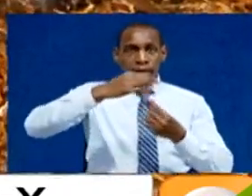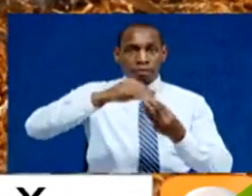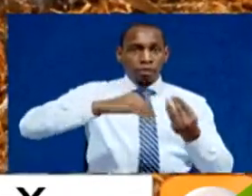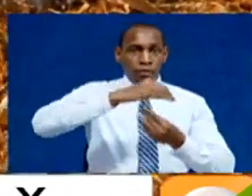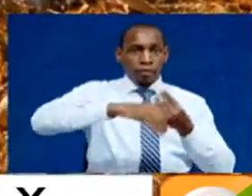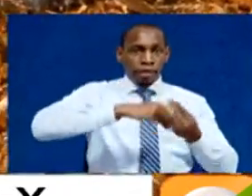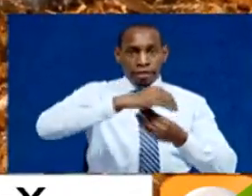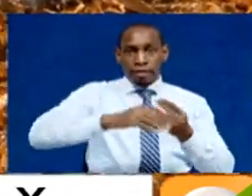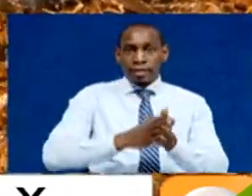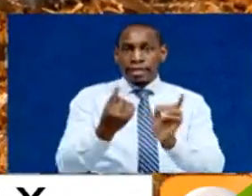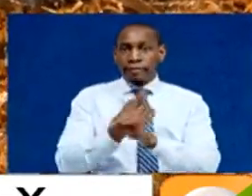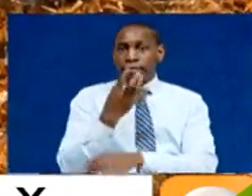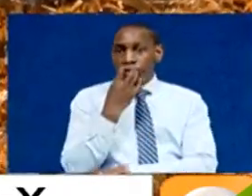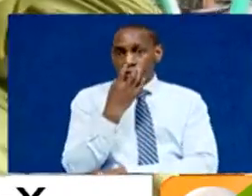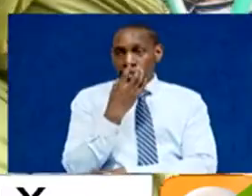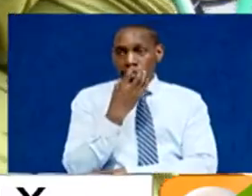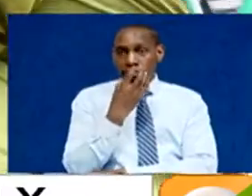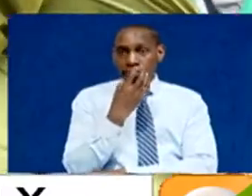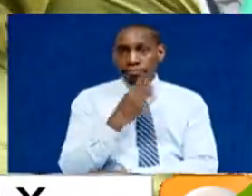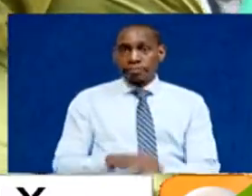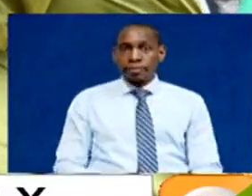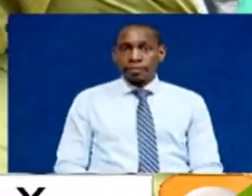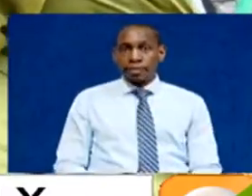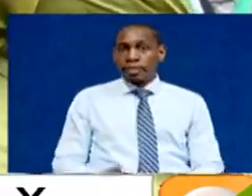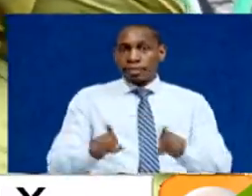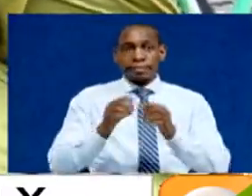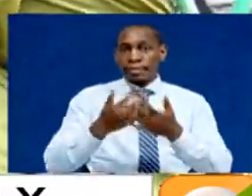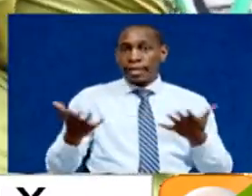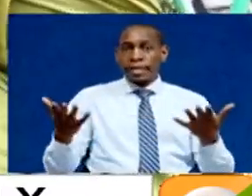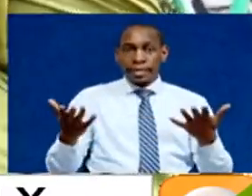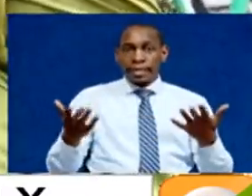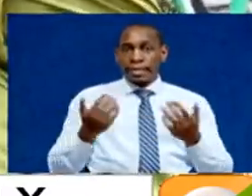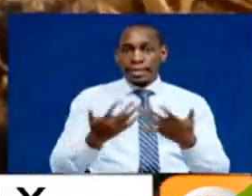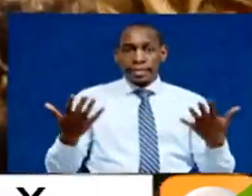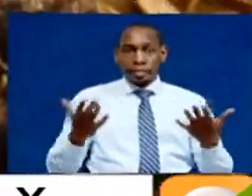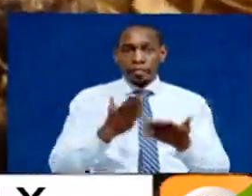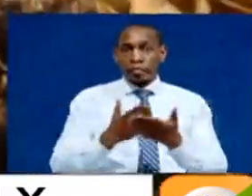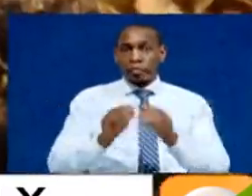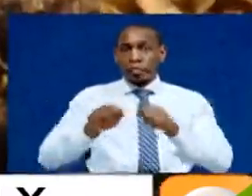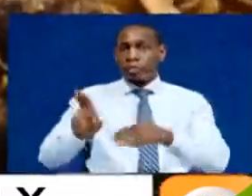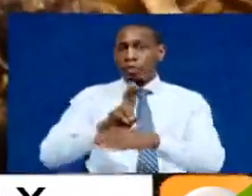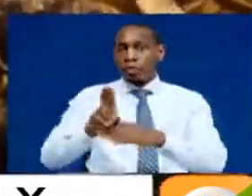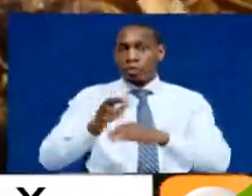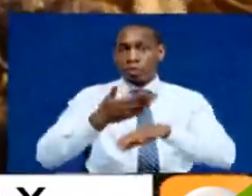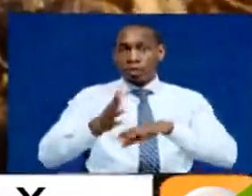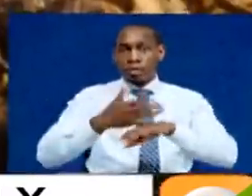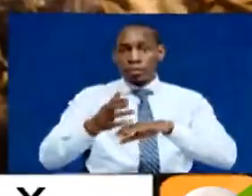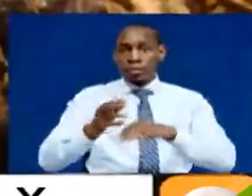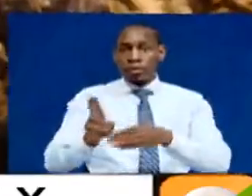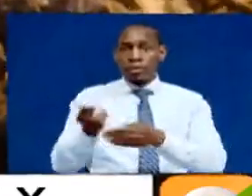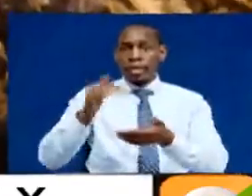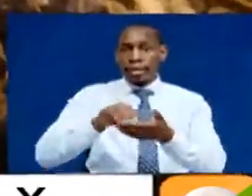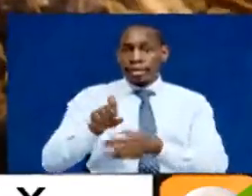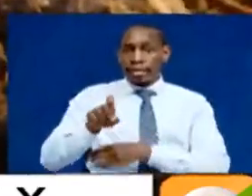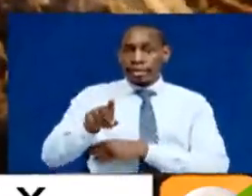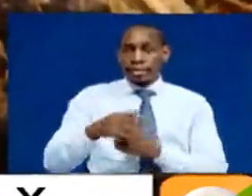avocados, and pulped oranges. Just about any organic matter will do for these waste recycling